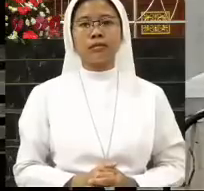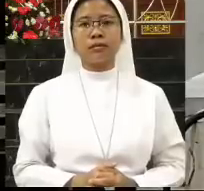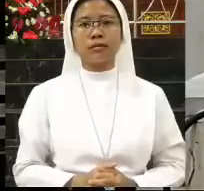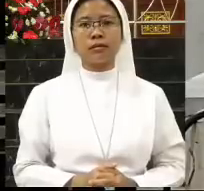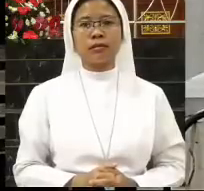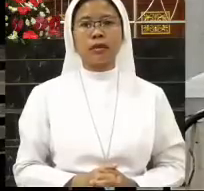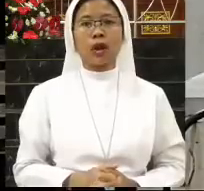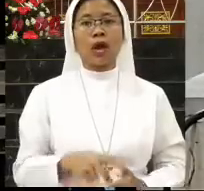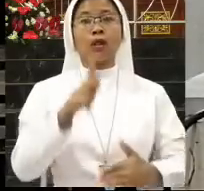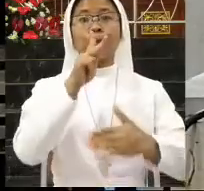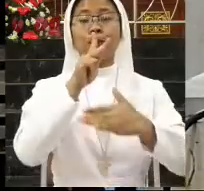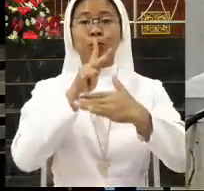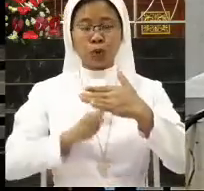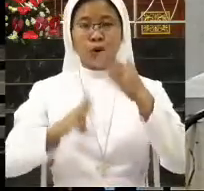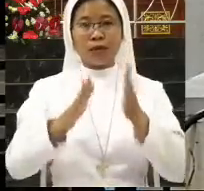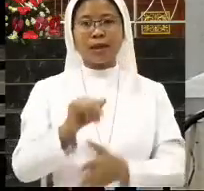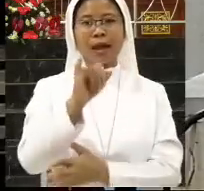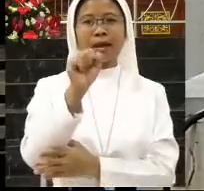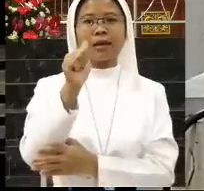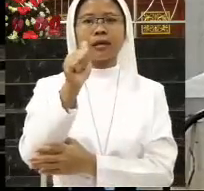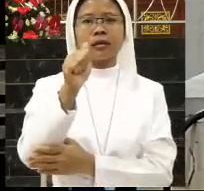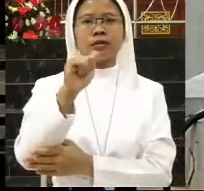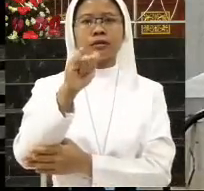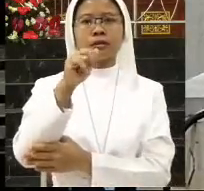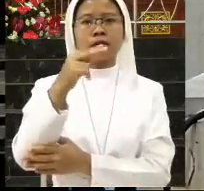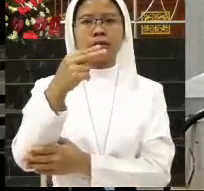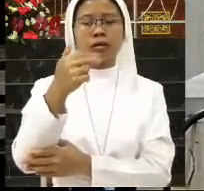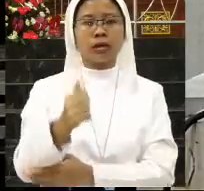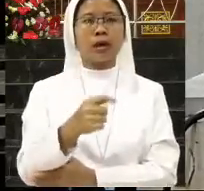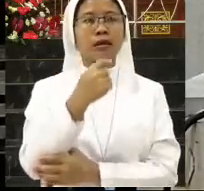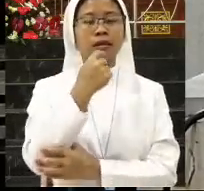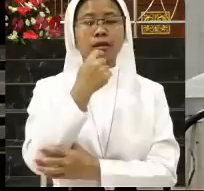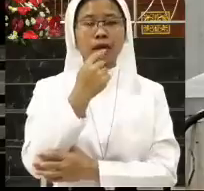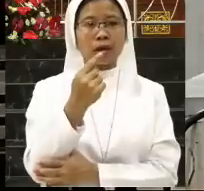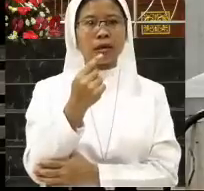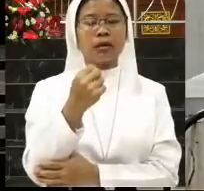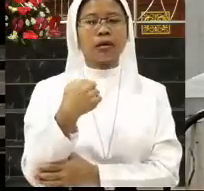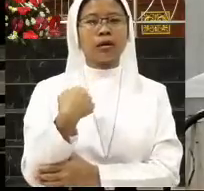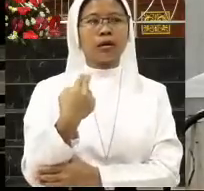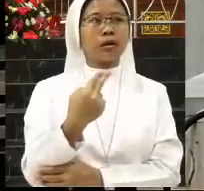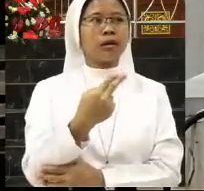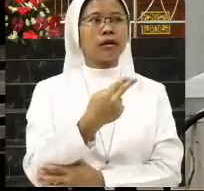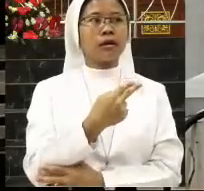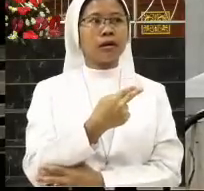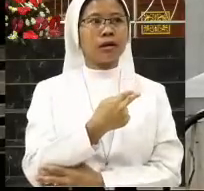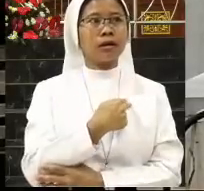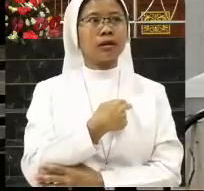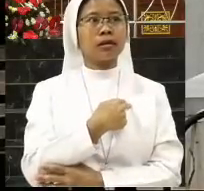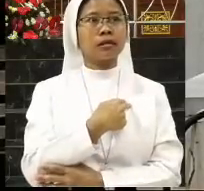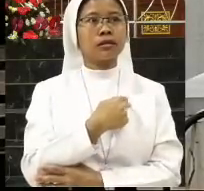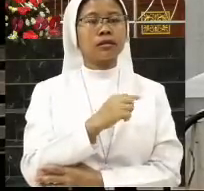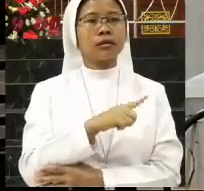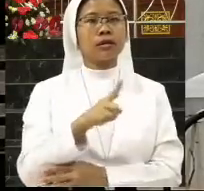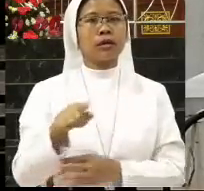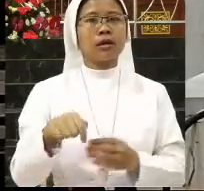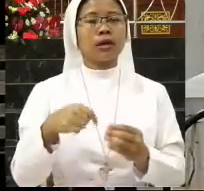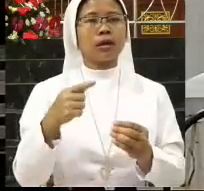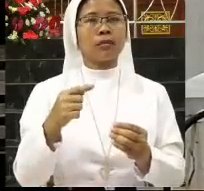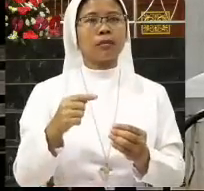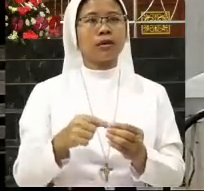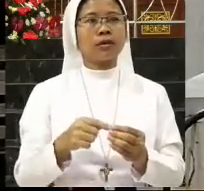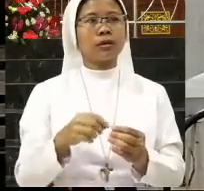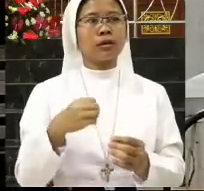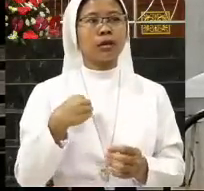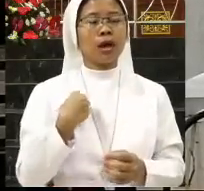The prophet Isaiah is telling those hearts whose hearts are afraid.